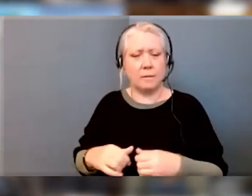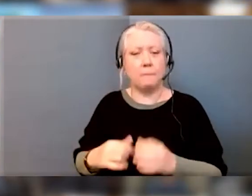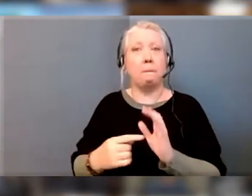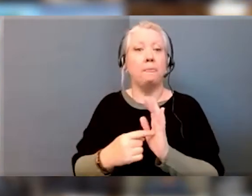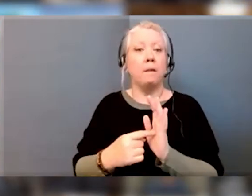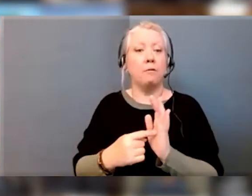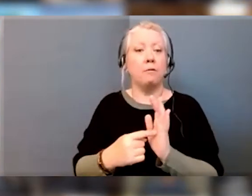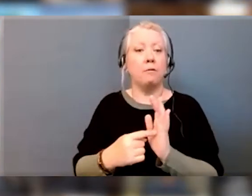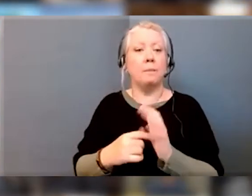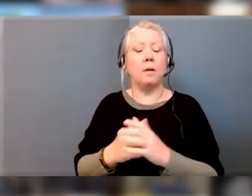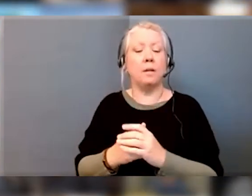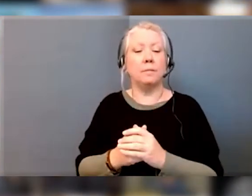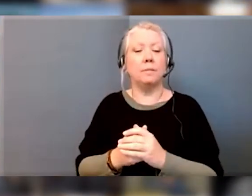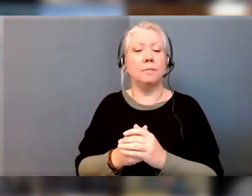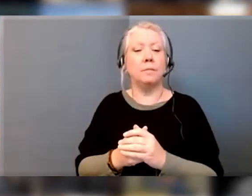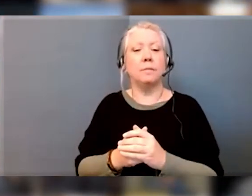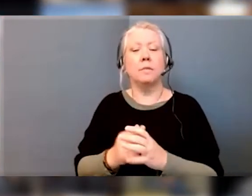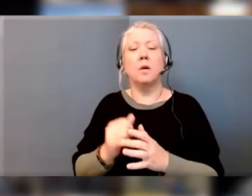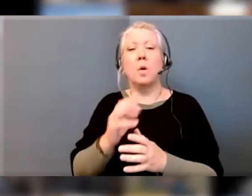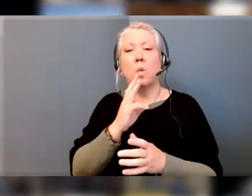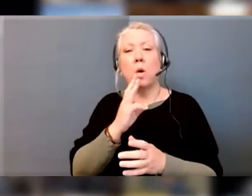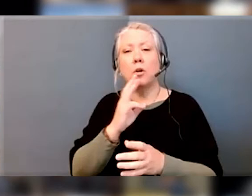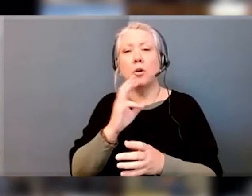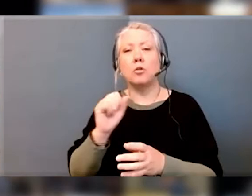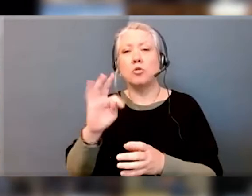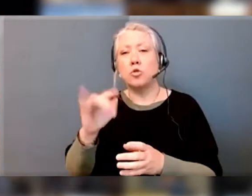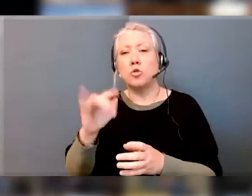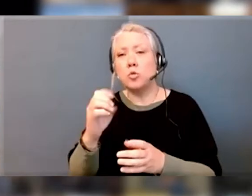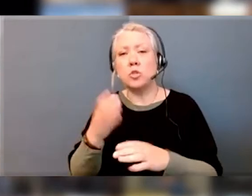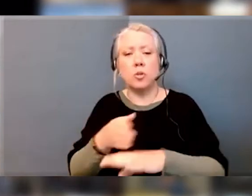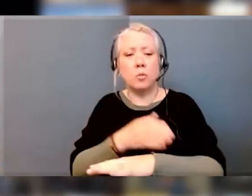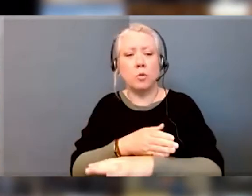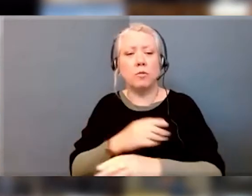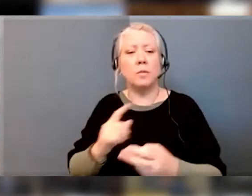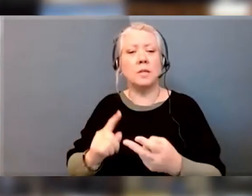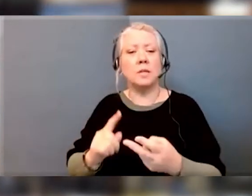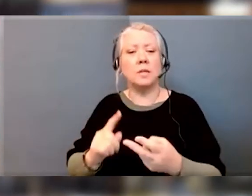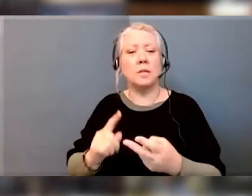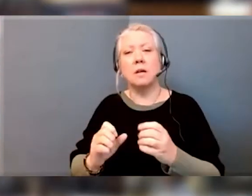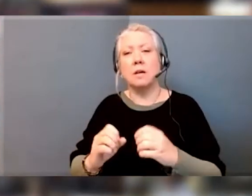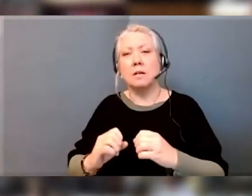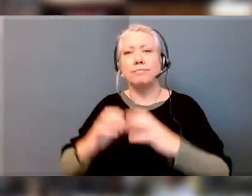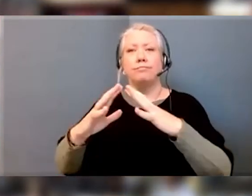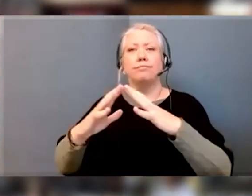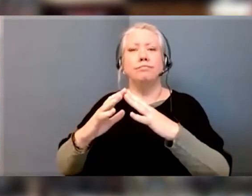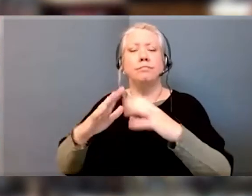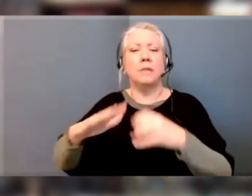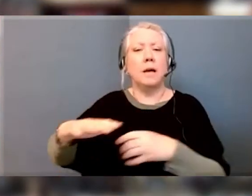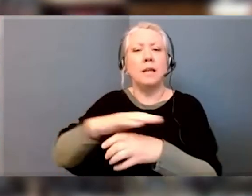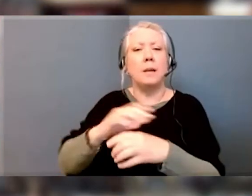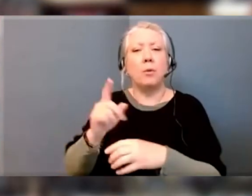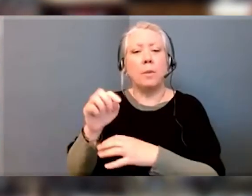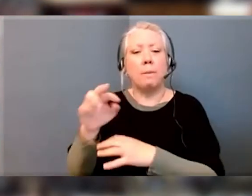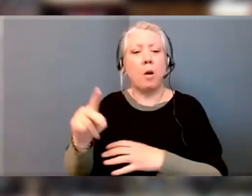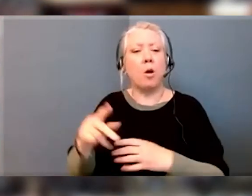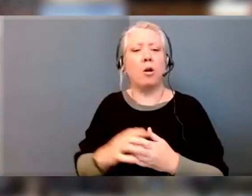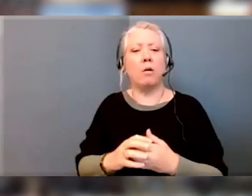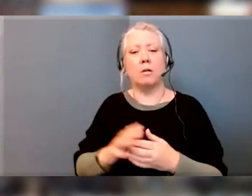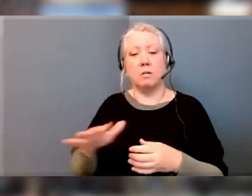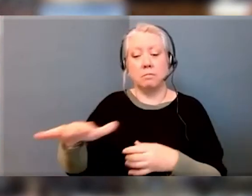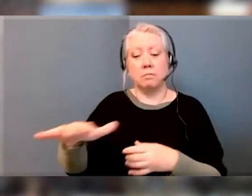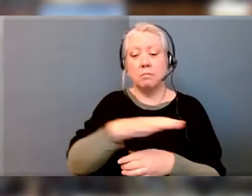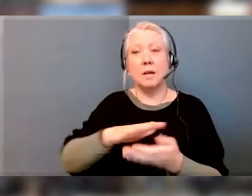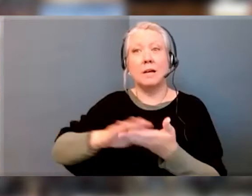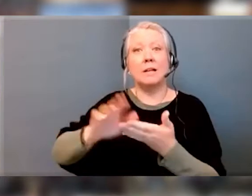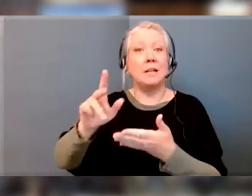of qualifying area benefit programs are sewer and water improvements, creation of a neighborhood park, a vacant lot cleanup, or